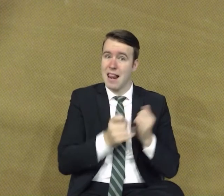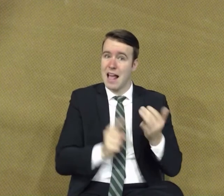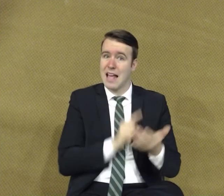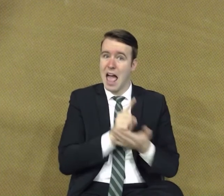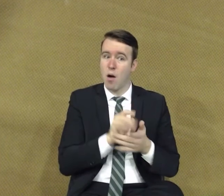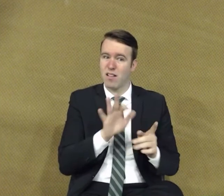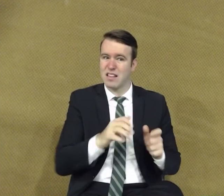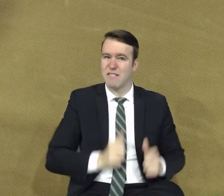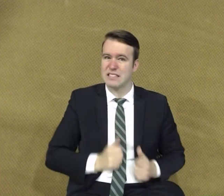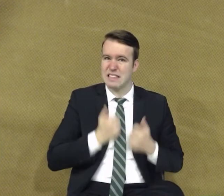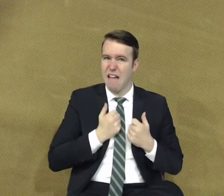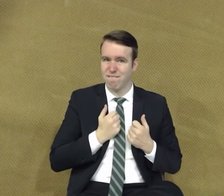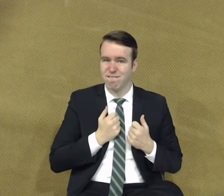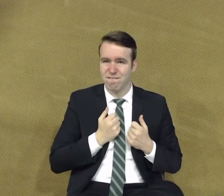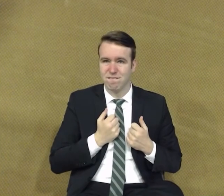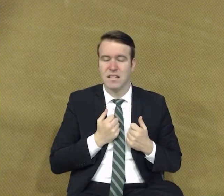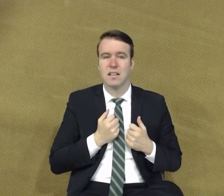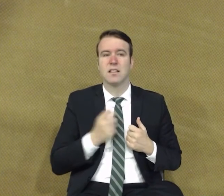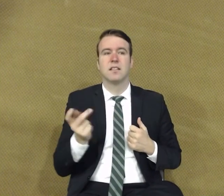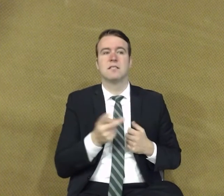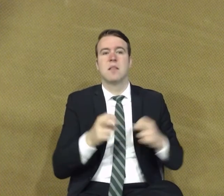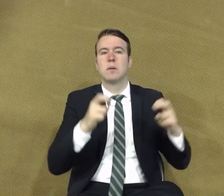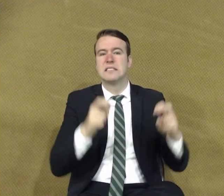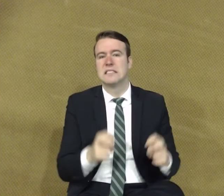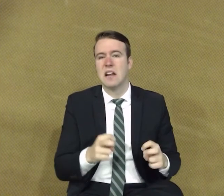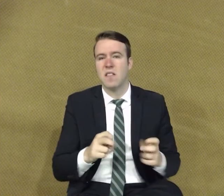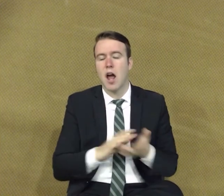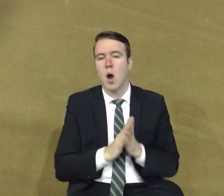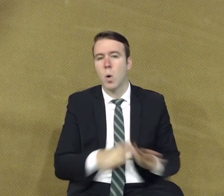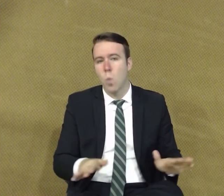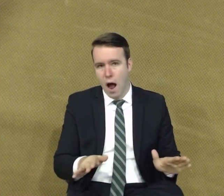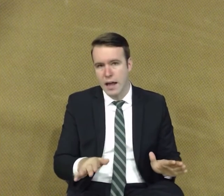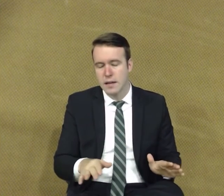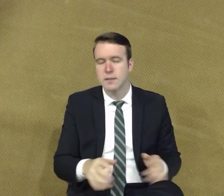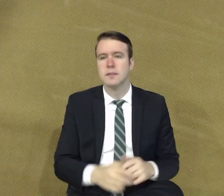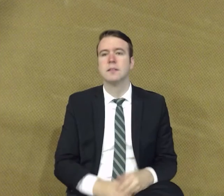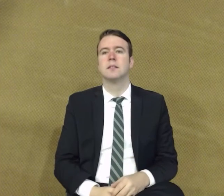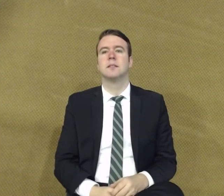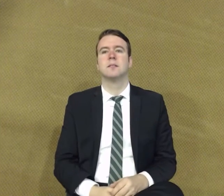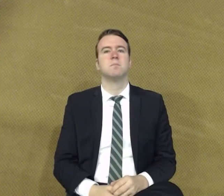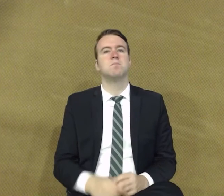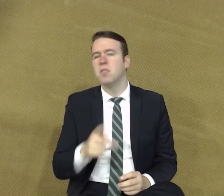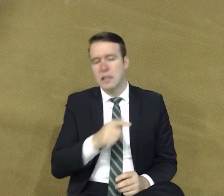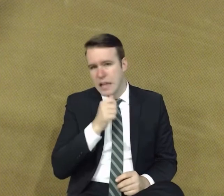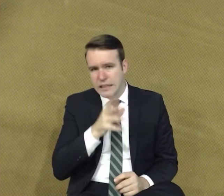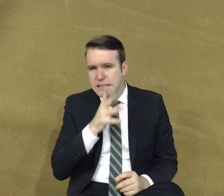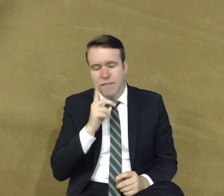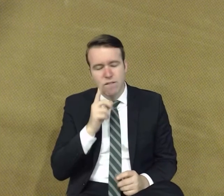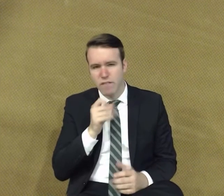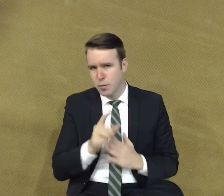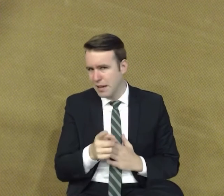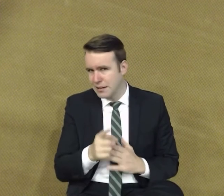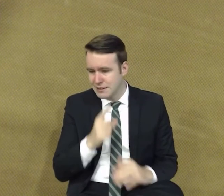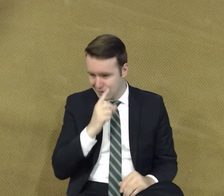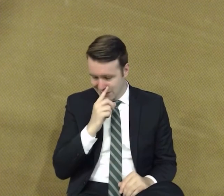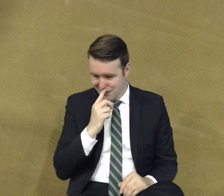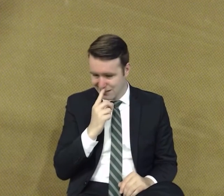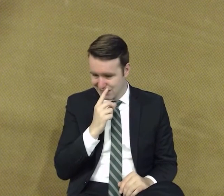last hours of his life. They were sitting there quiet. Nothing was being said for a few